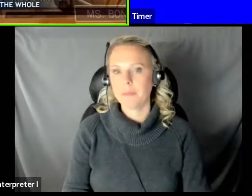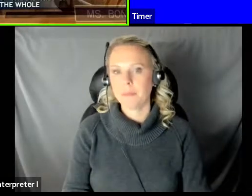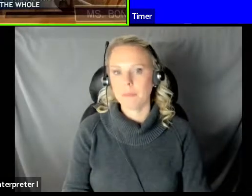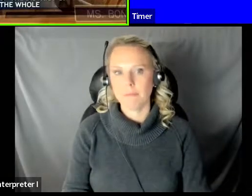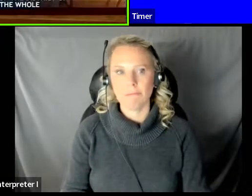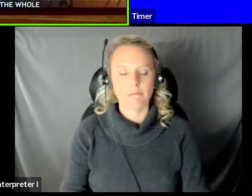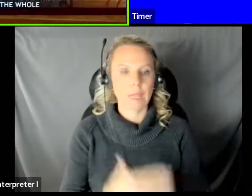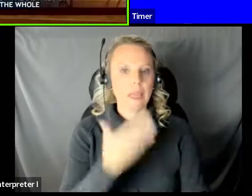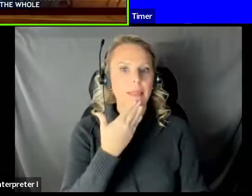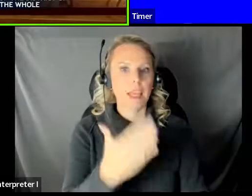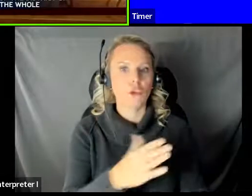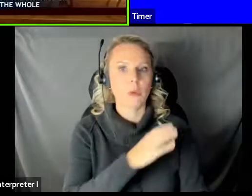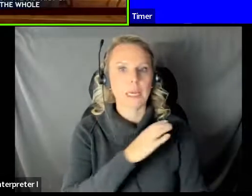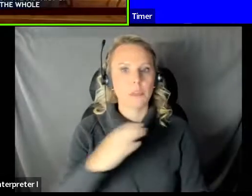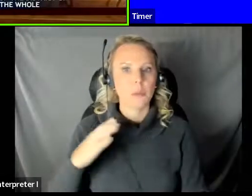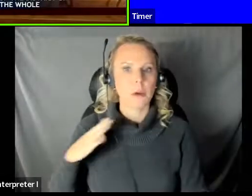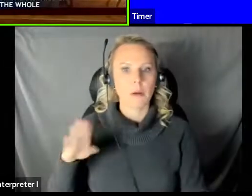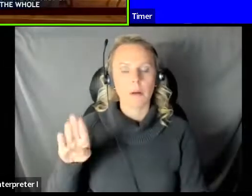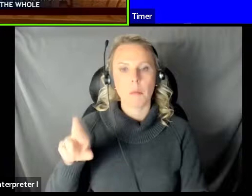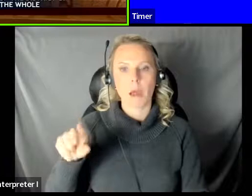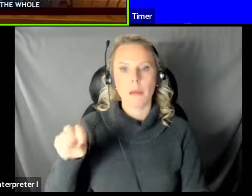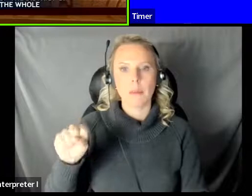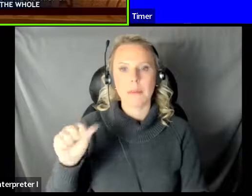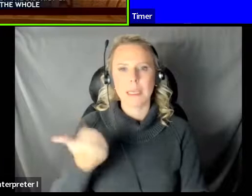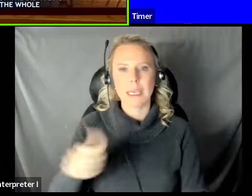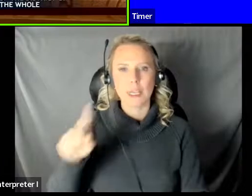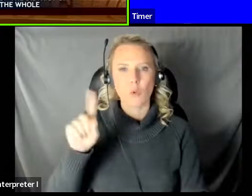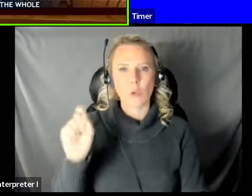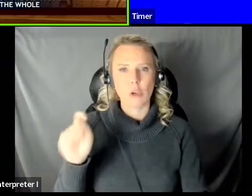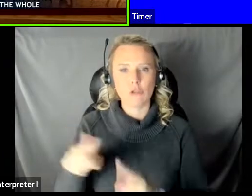Thank you, Councilmember Bonds. Are there questions from members?